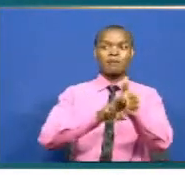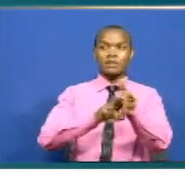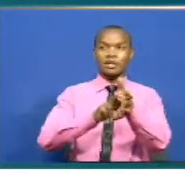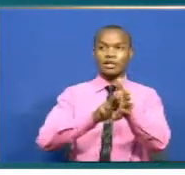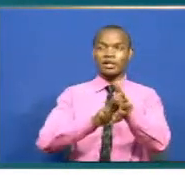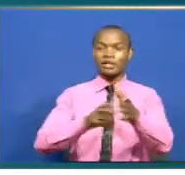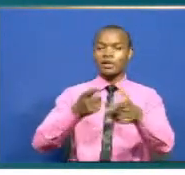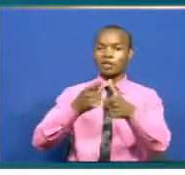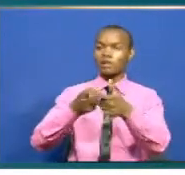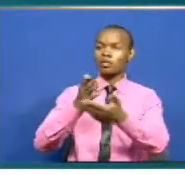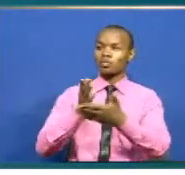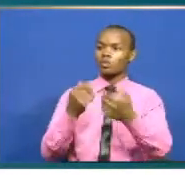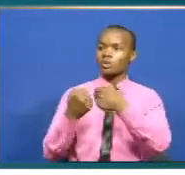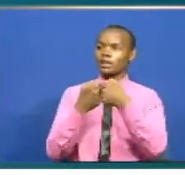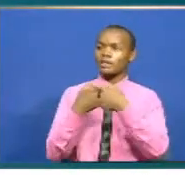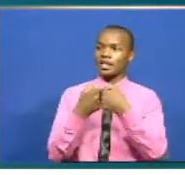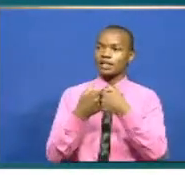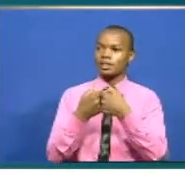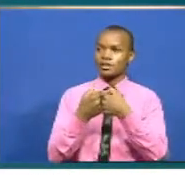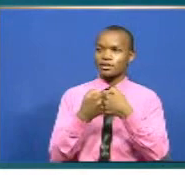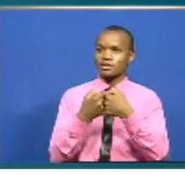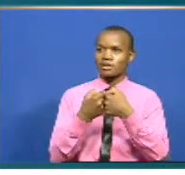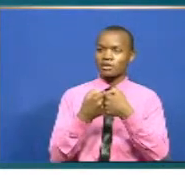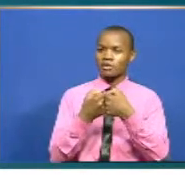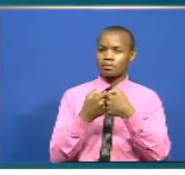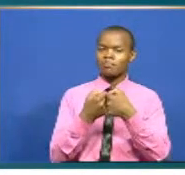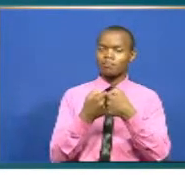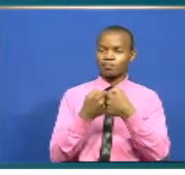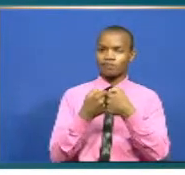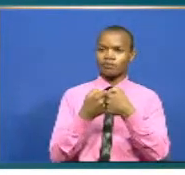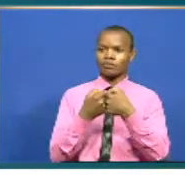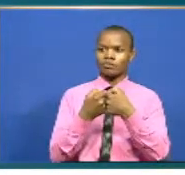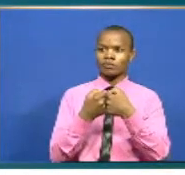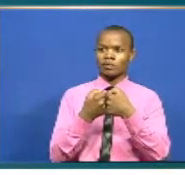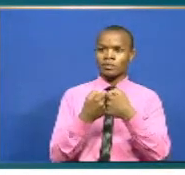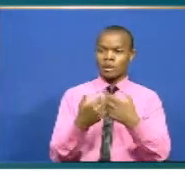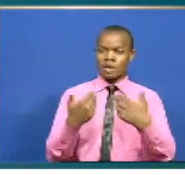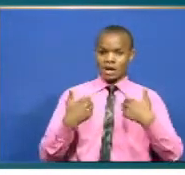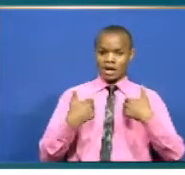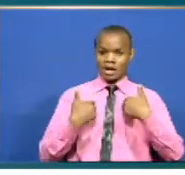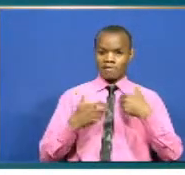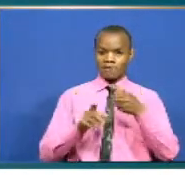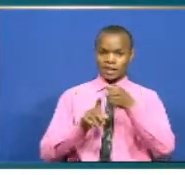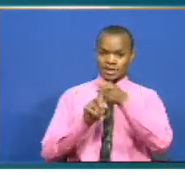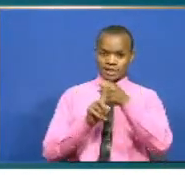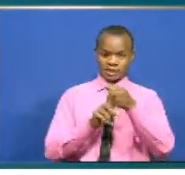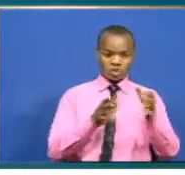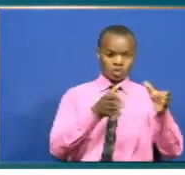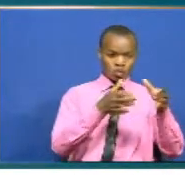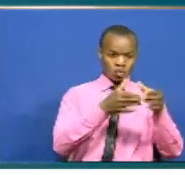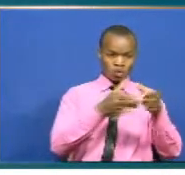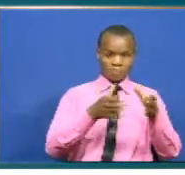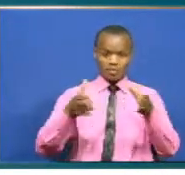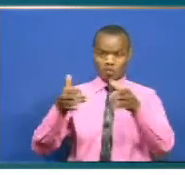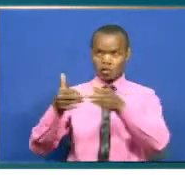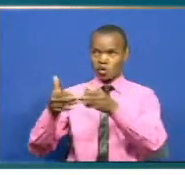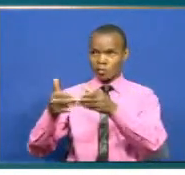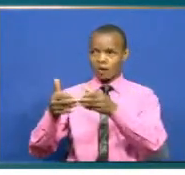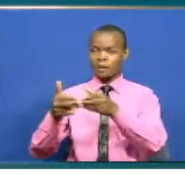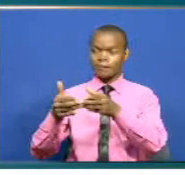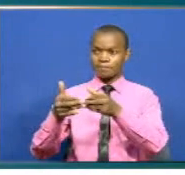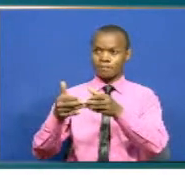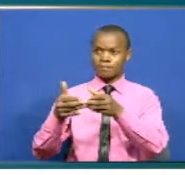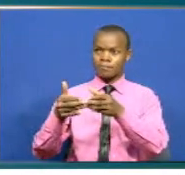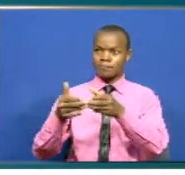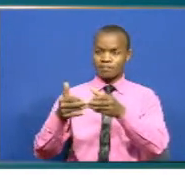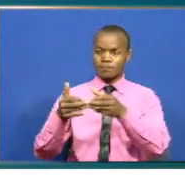a challenge. So why am I saying that? We have got six categories of electorates or